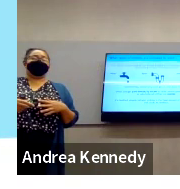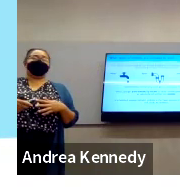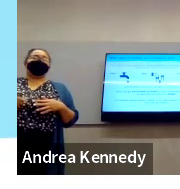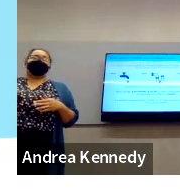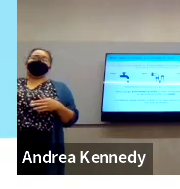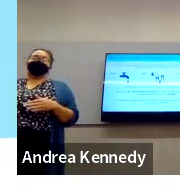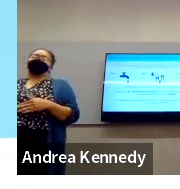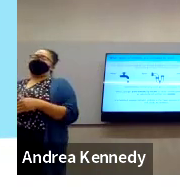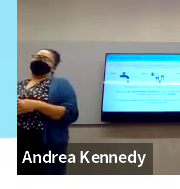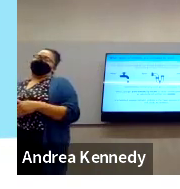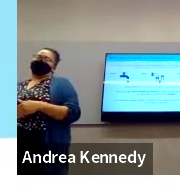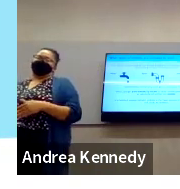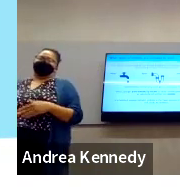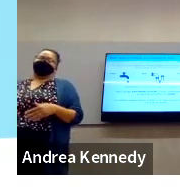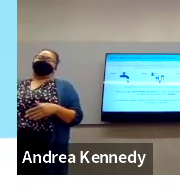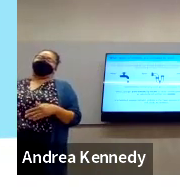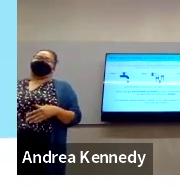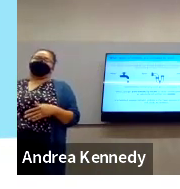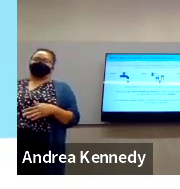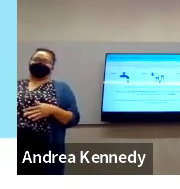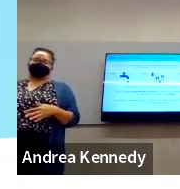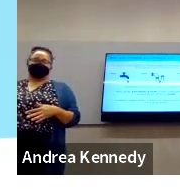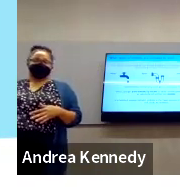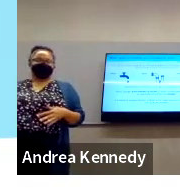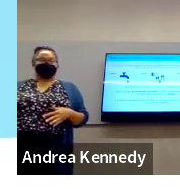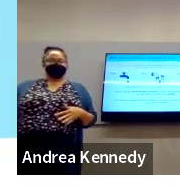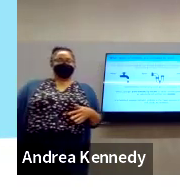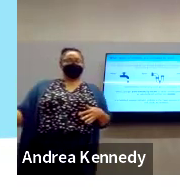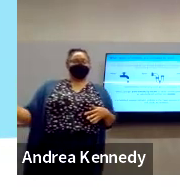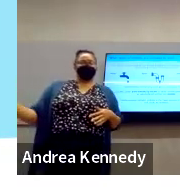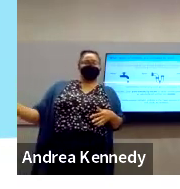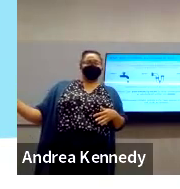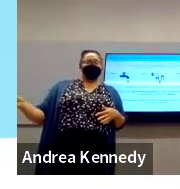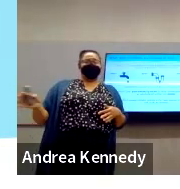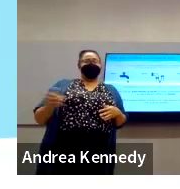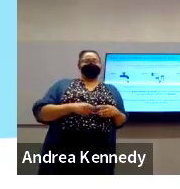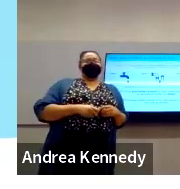through PG&E, directly to PG&E. So that would still continue to happen.